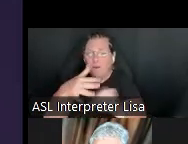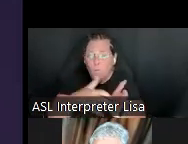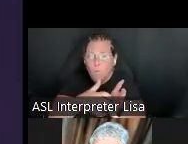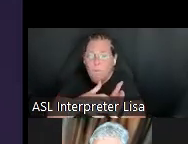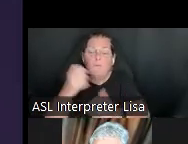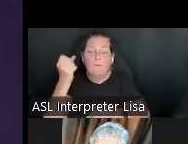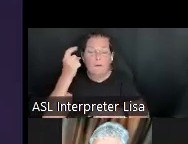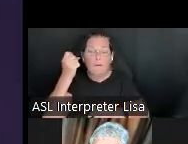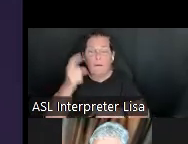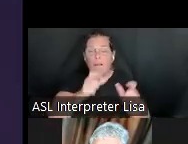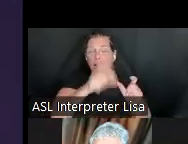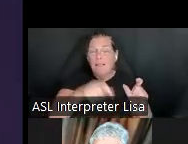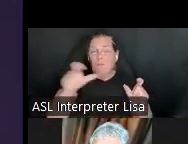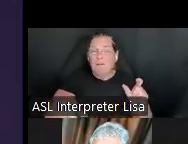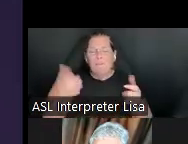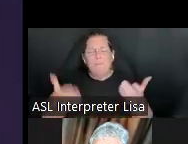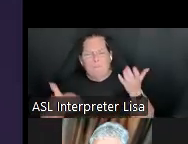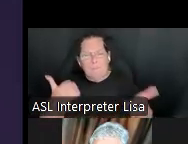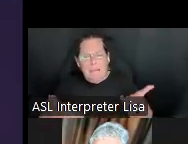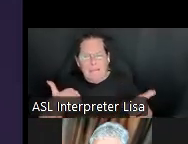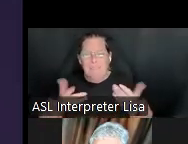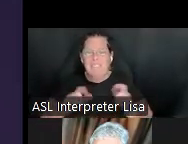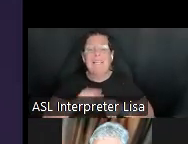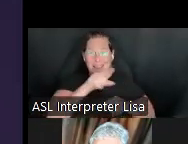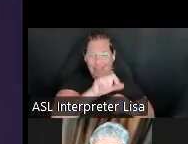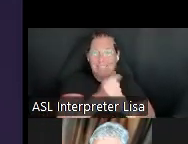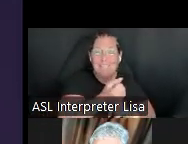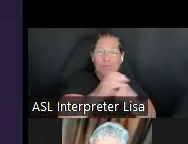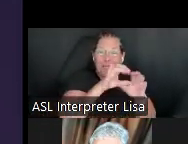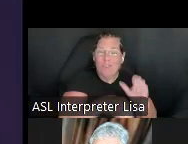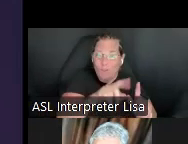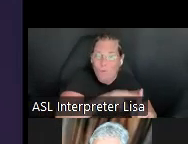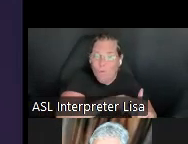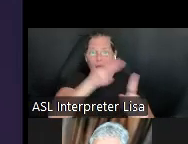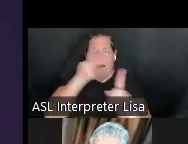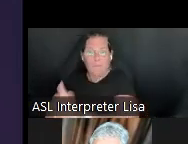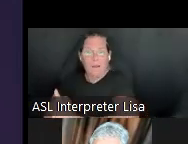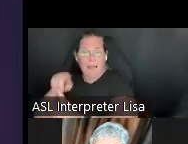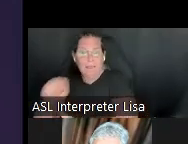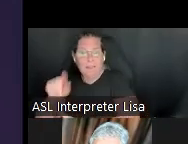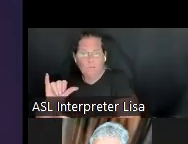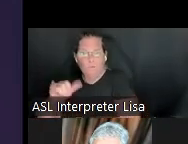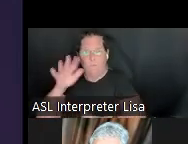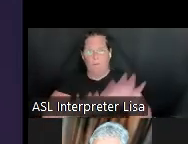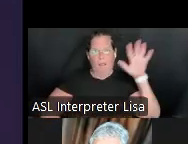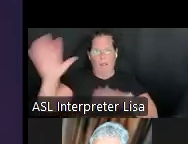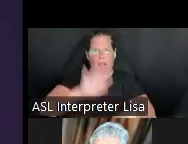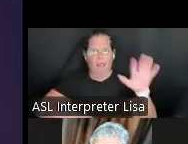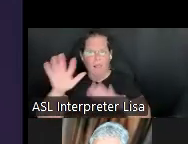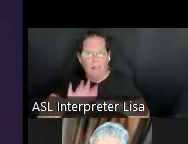may have trouble generalizing from one situation to another. What is seen on an assessment may